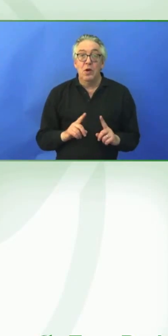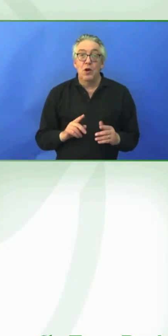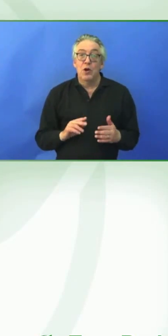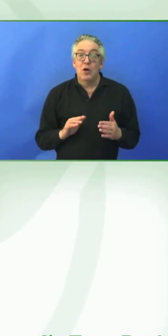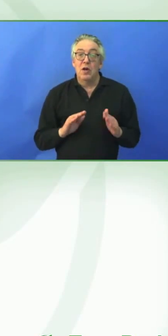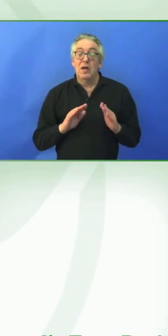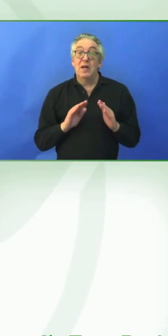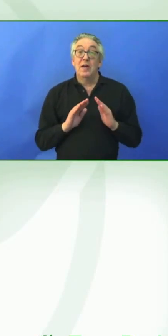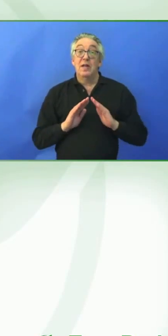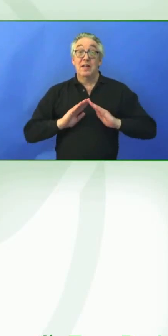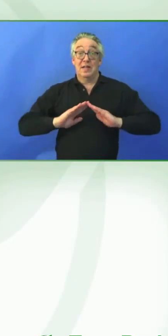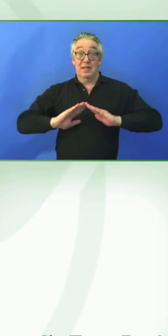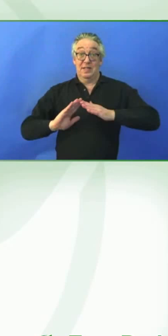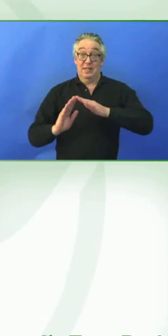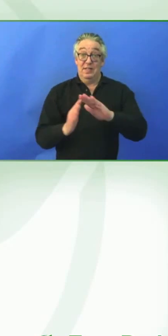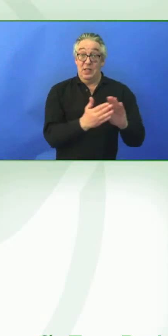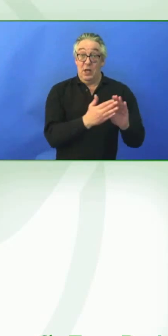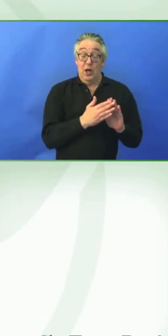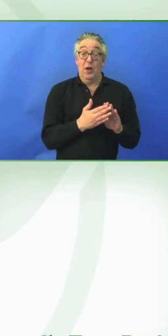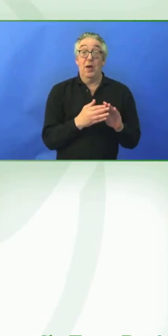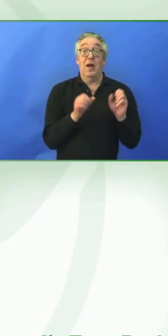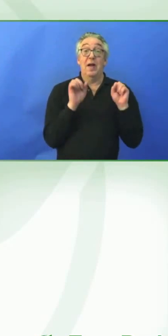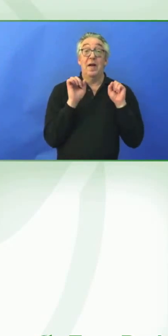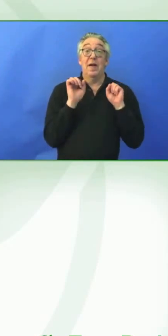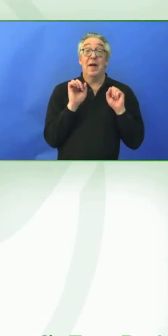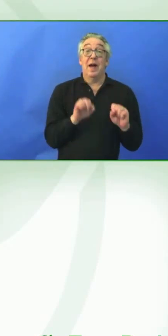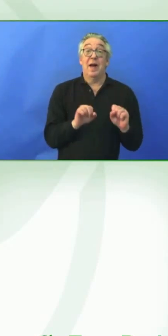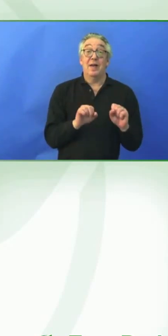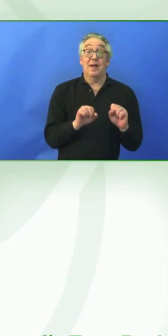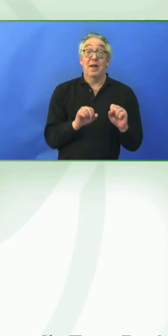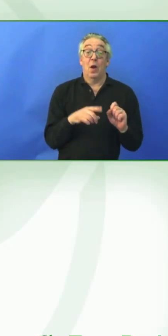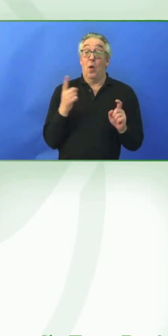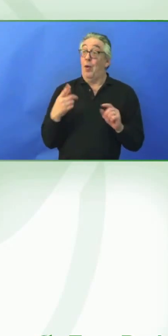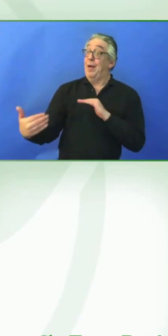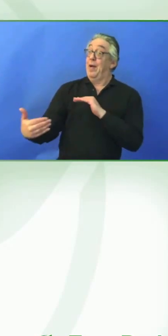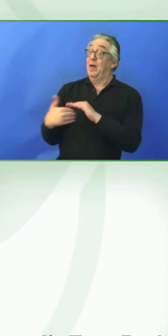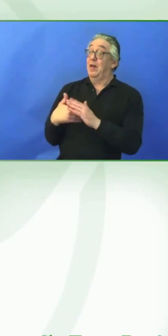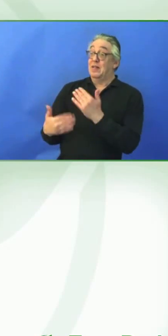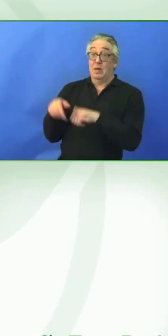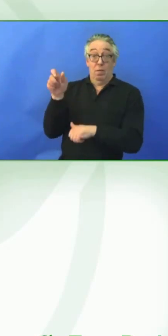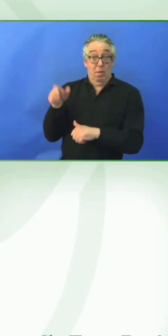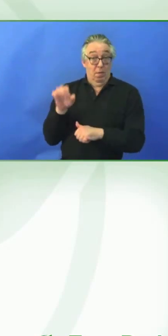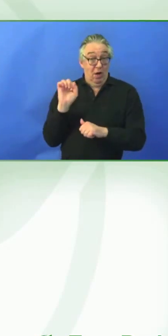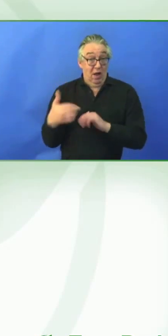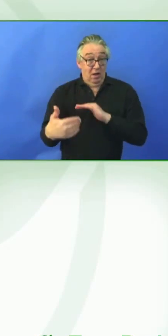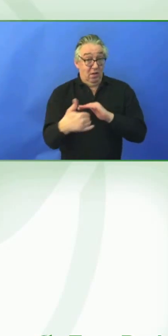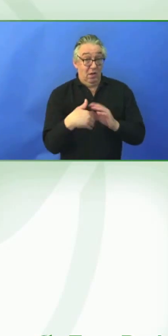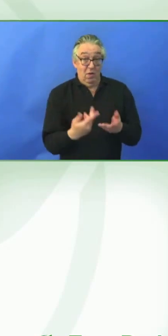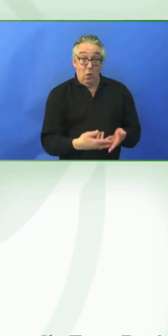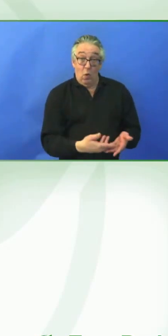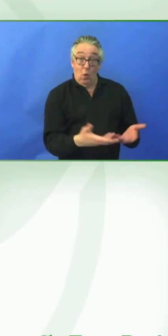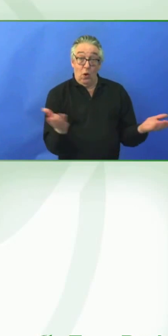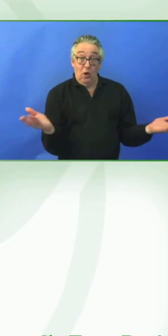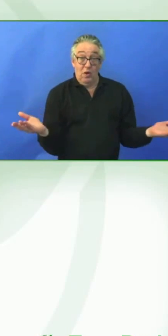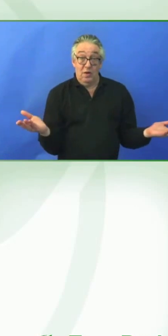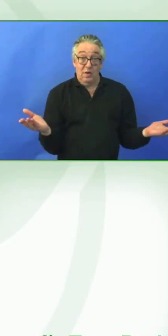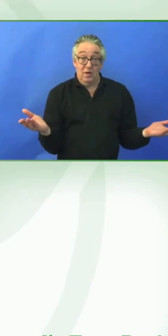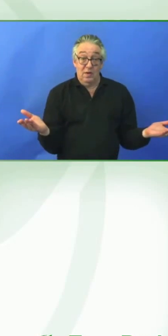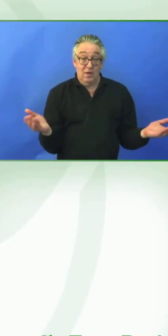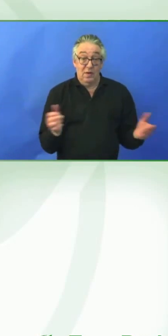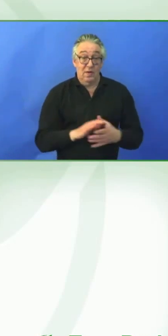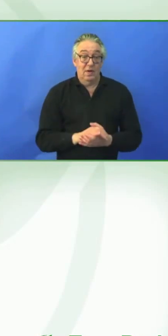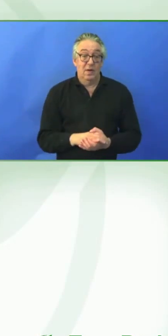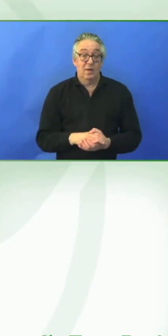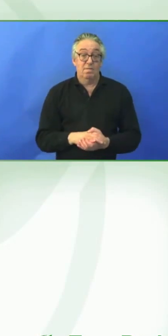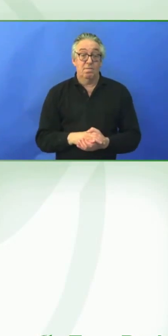to provide something for everyone only because and only when they're created by everyone. That was